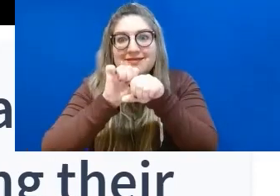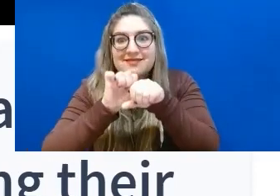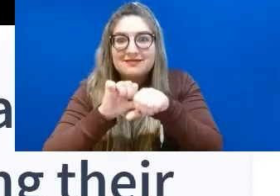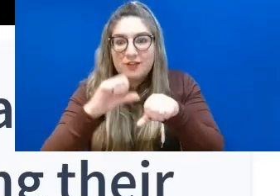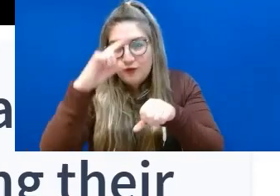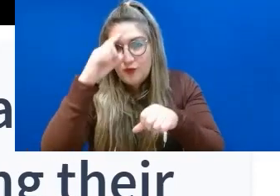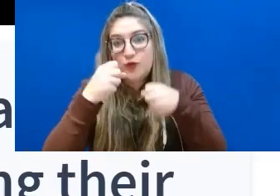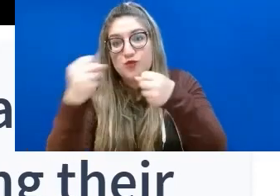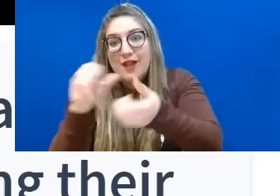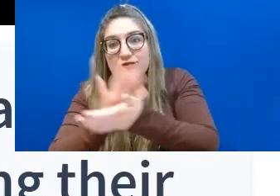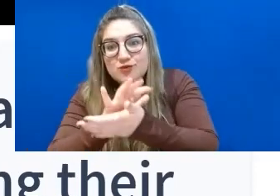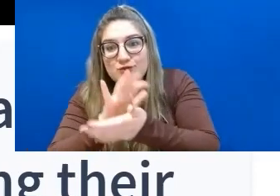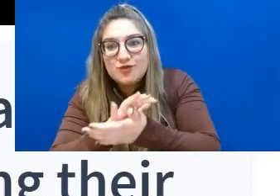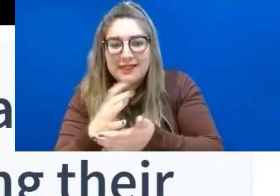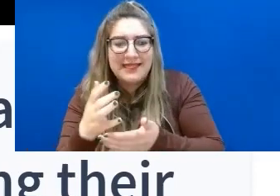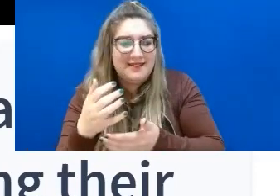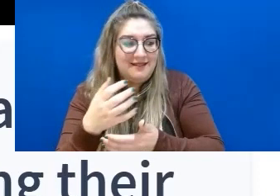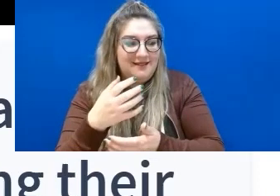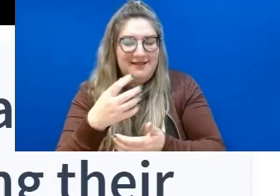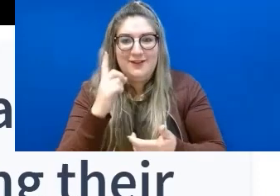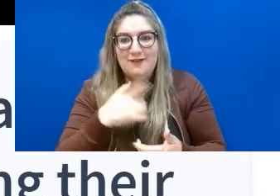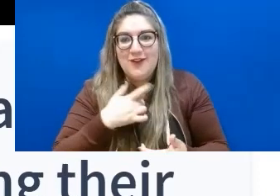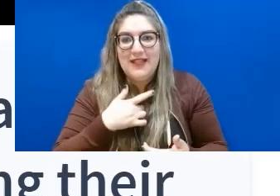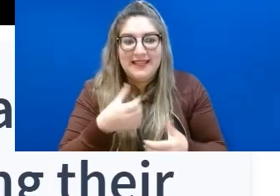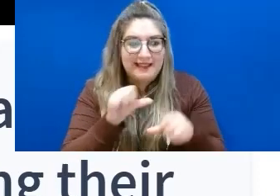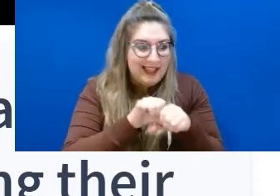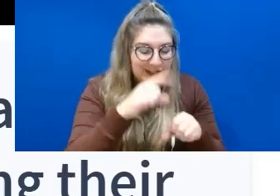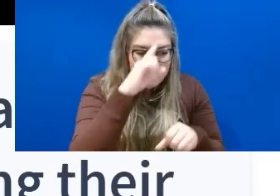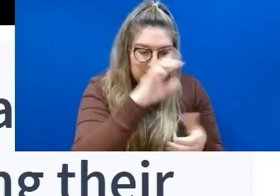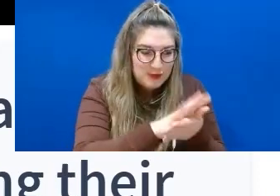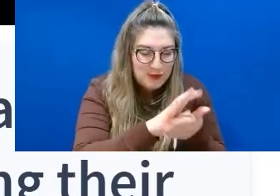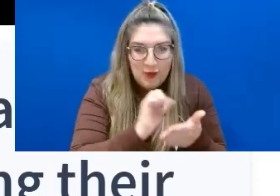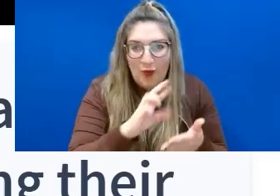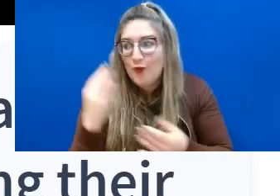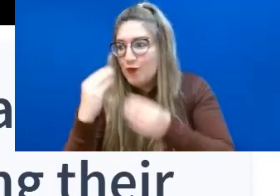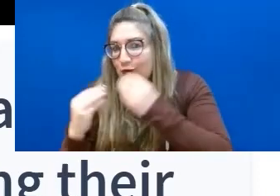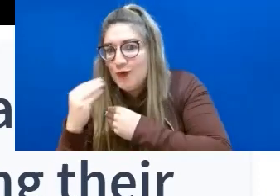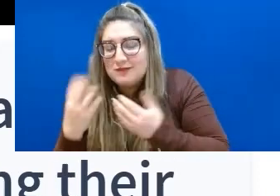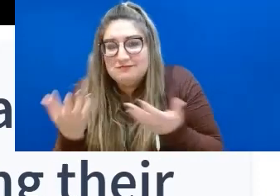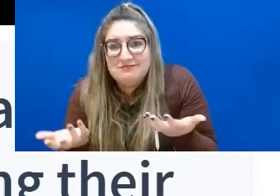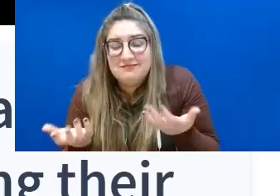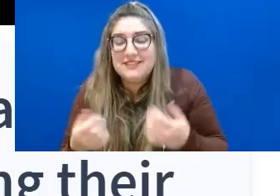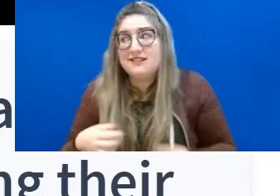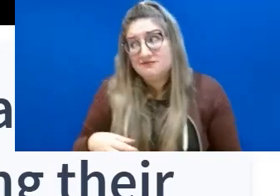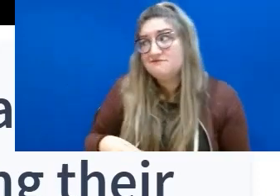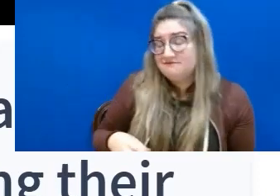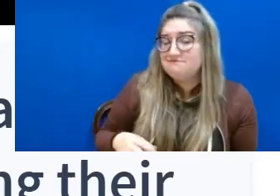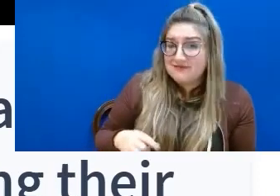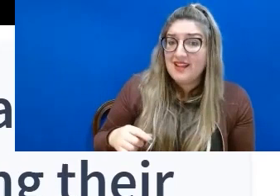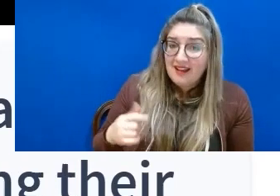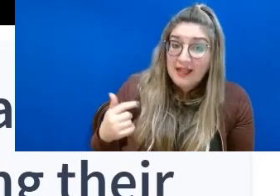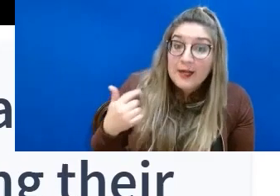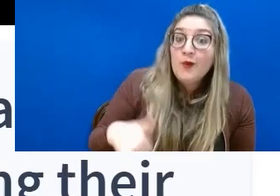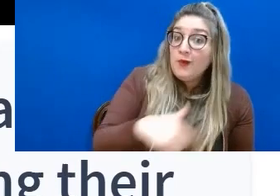do I spend it on milk? What am I doing? Yeah, absolutely. So we deal with all of